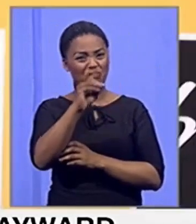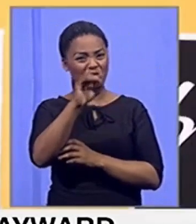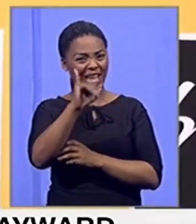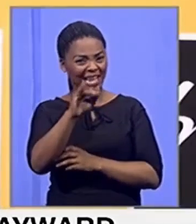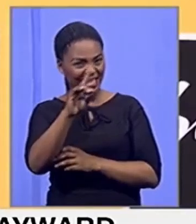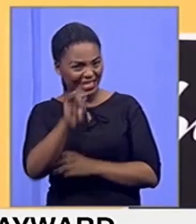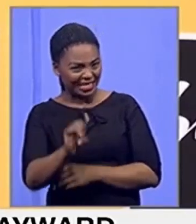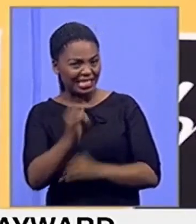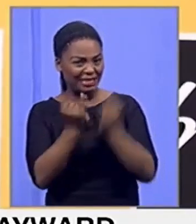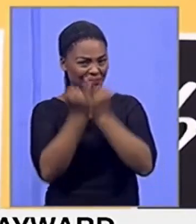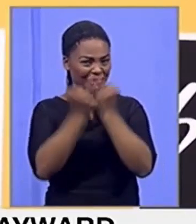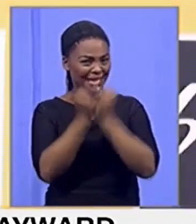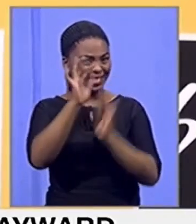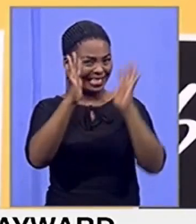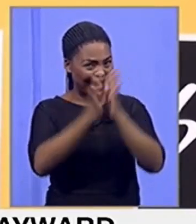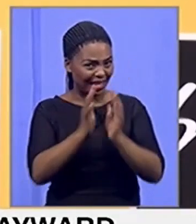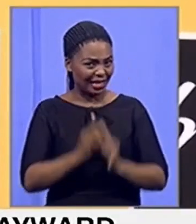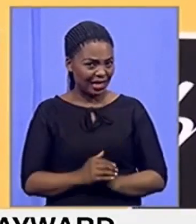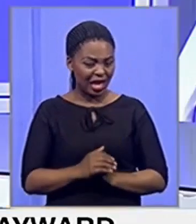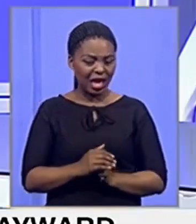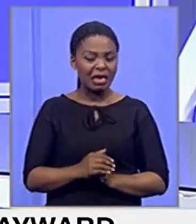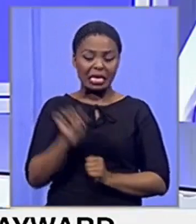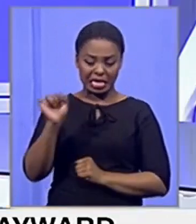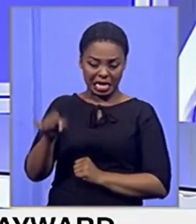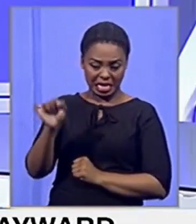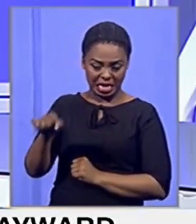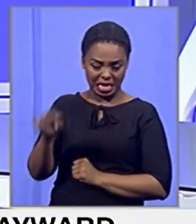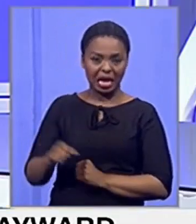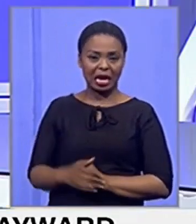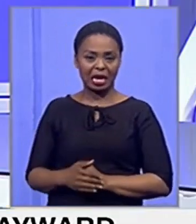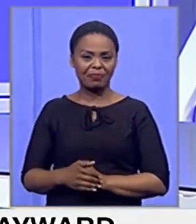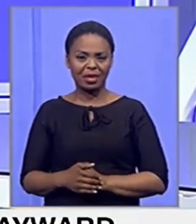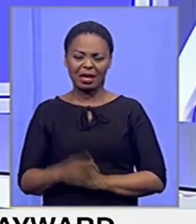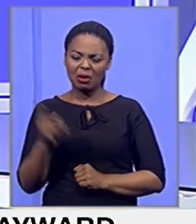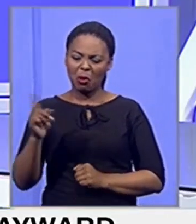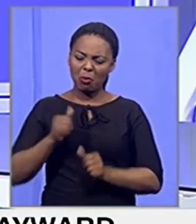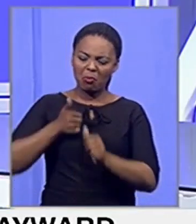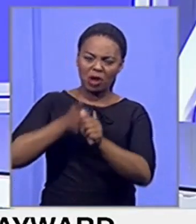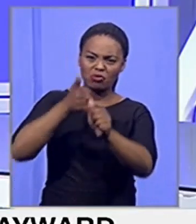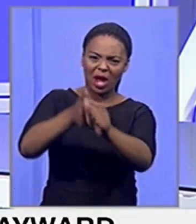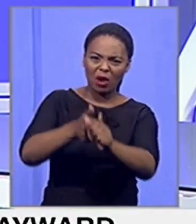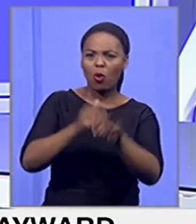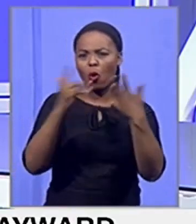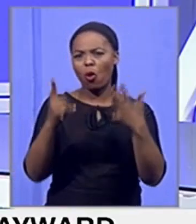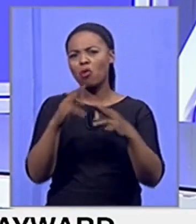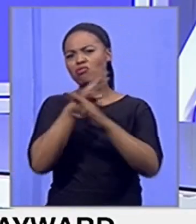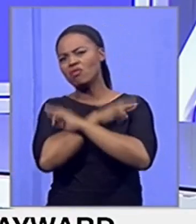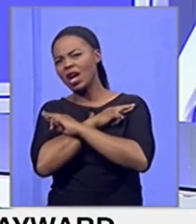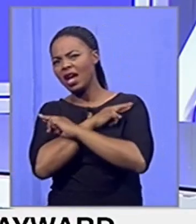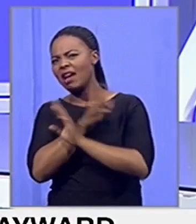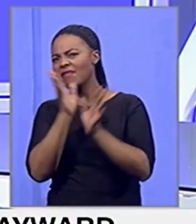Ye ke ya lesome. Na tse ding tse rubong o di mathile back to back ka ba mohlomong o ntse o phomola dilemong?